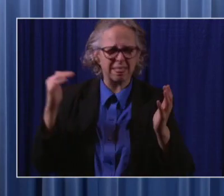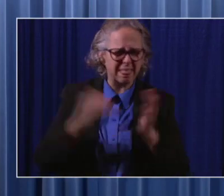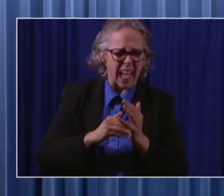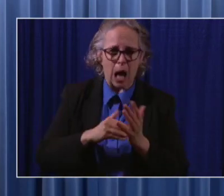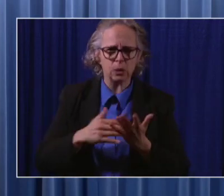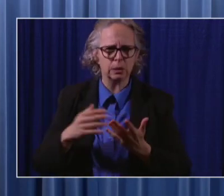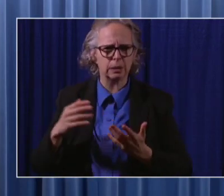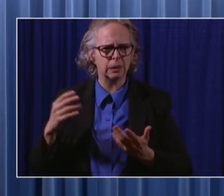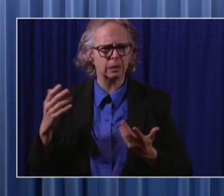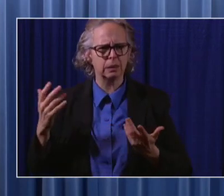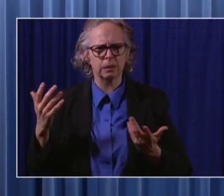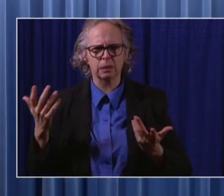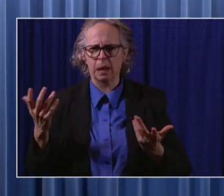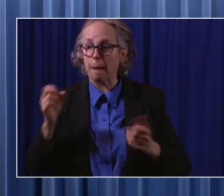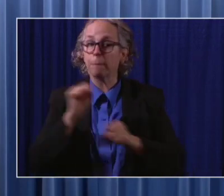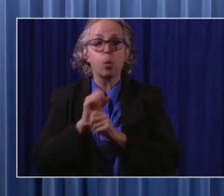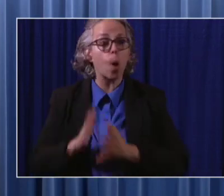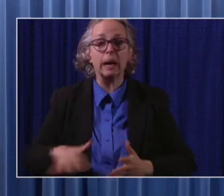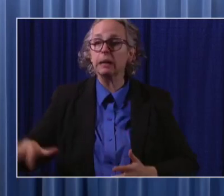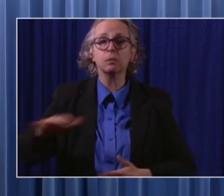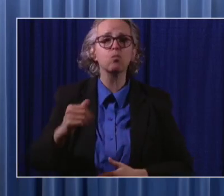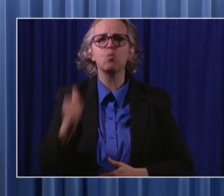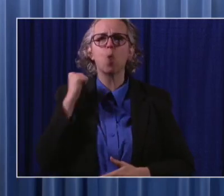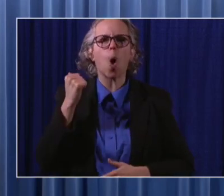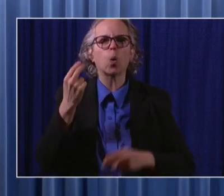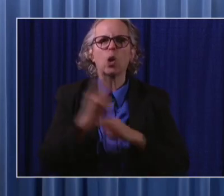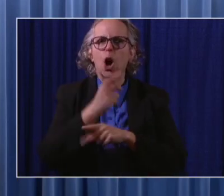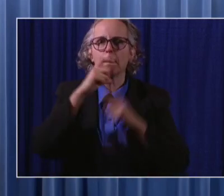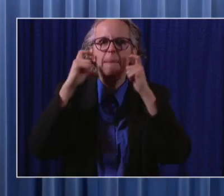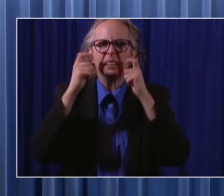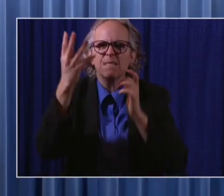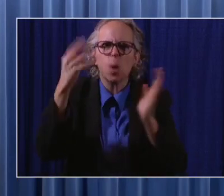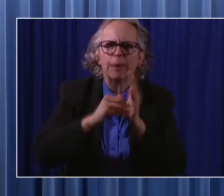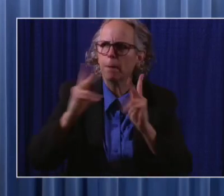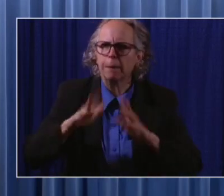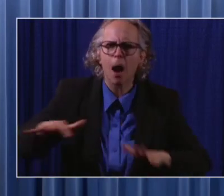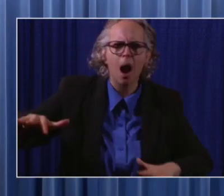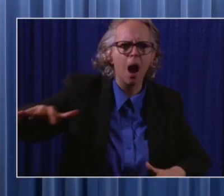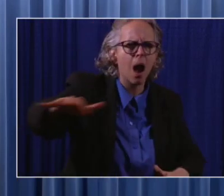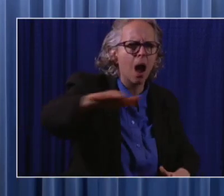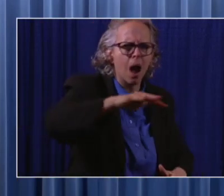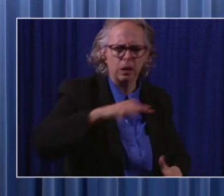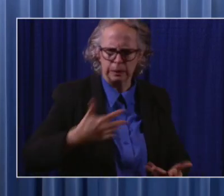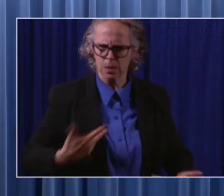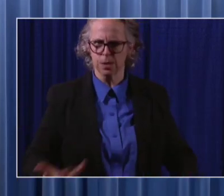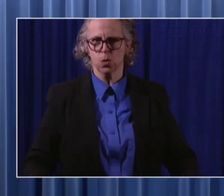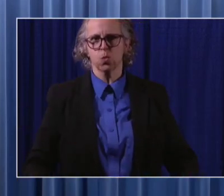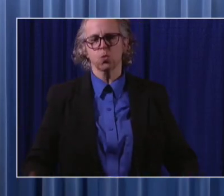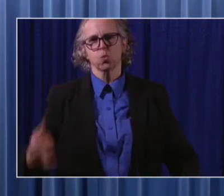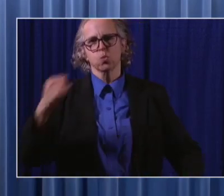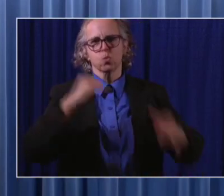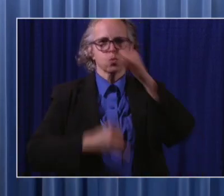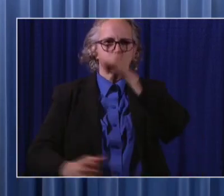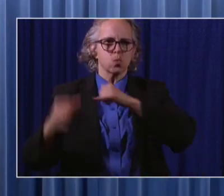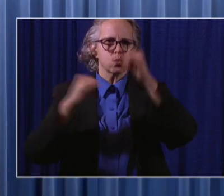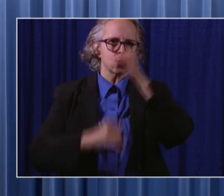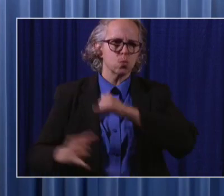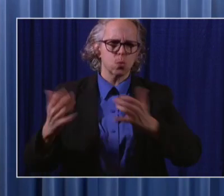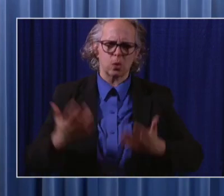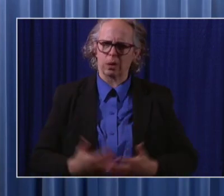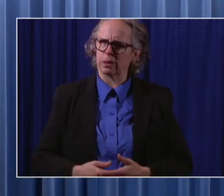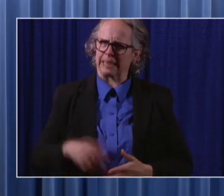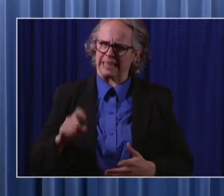Although, again, as you observe in Cuyahoga County, I think the incidence of wearing is going up, which is a good